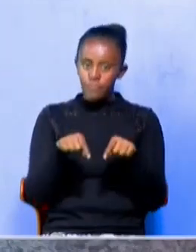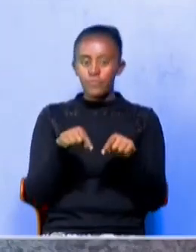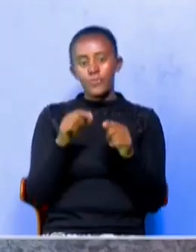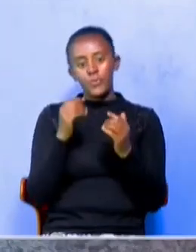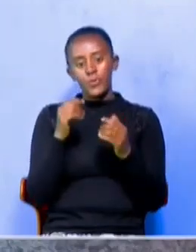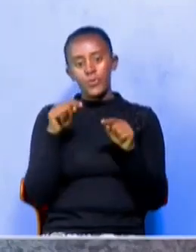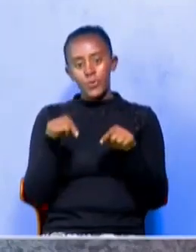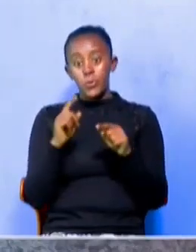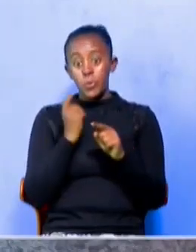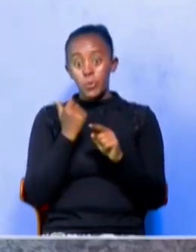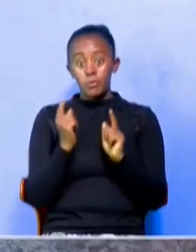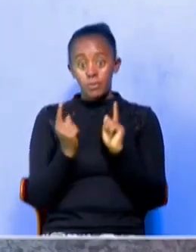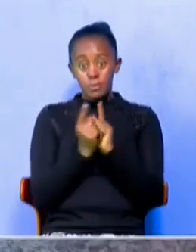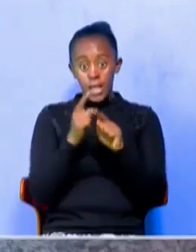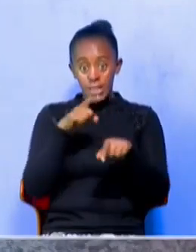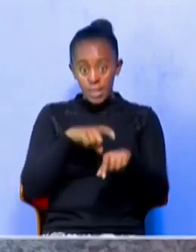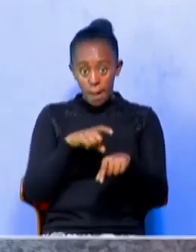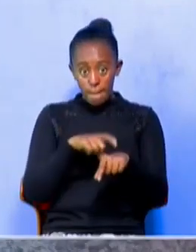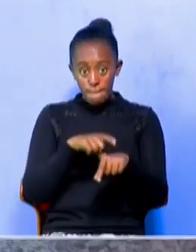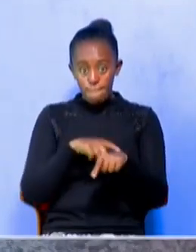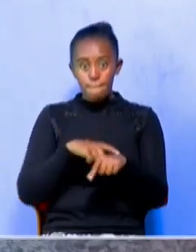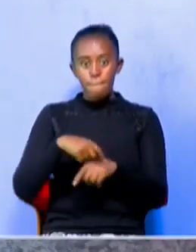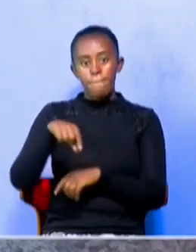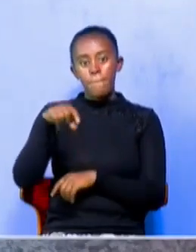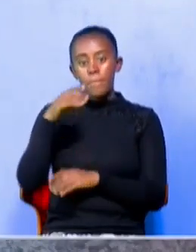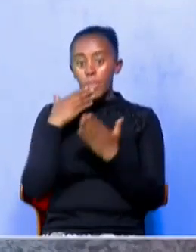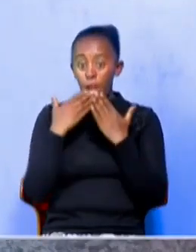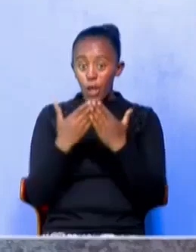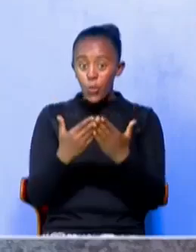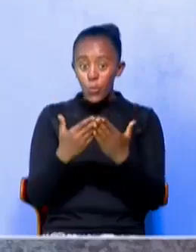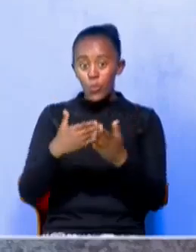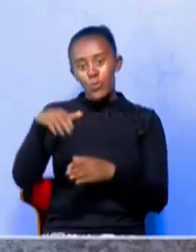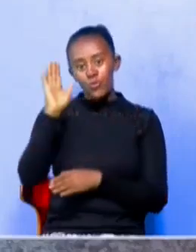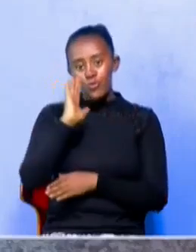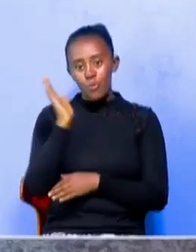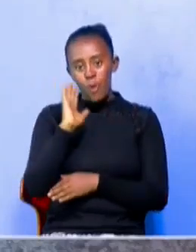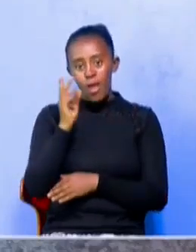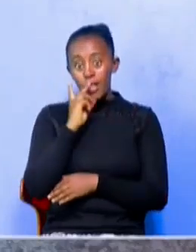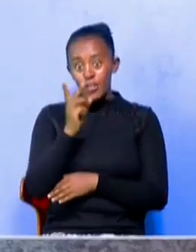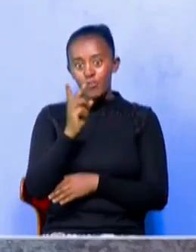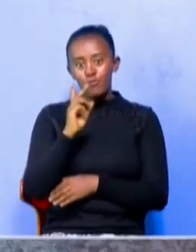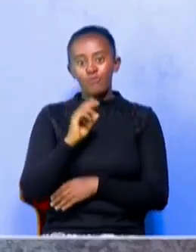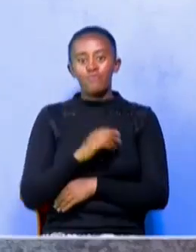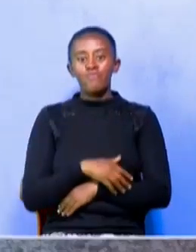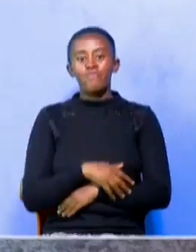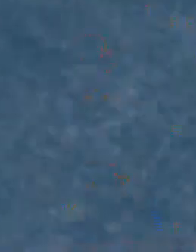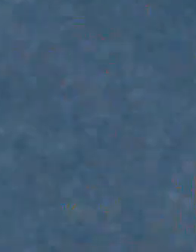Till we meet next time. Thank you. Goodbye. See you, students.